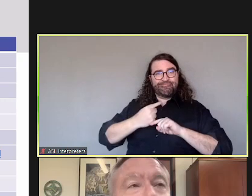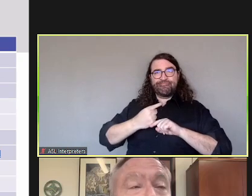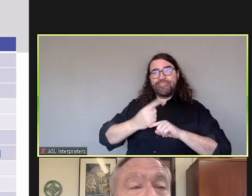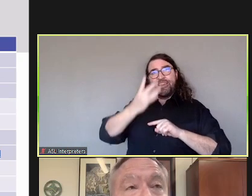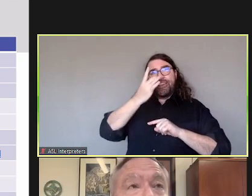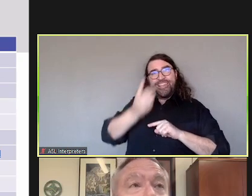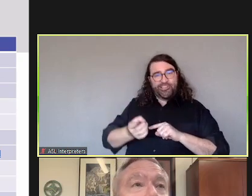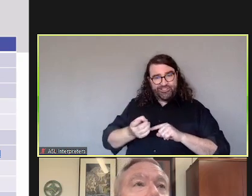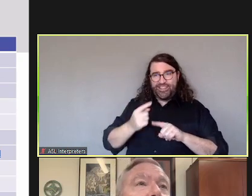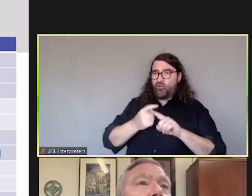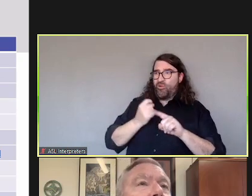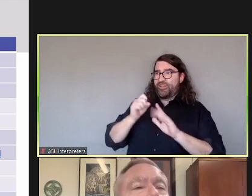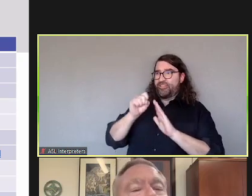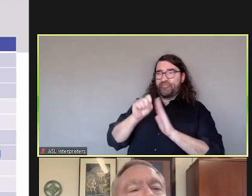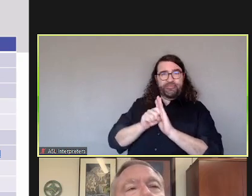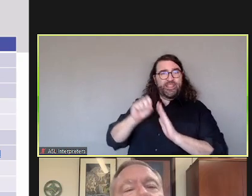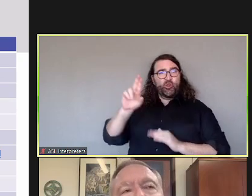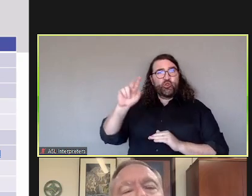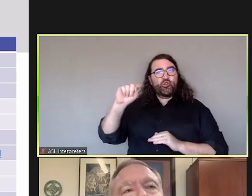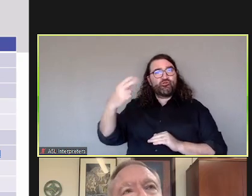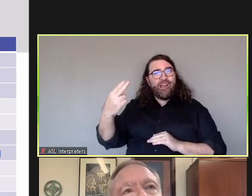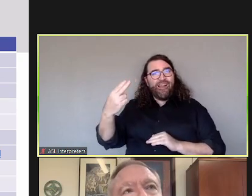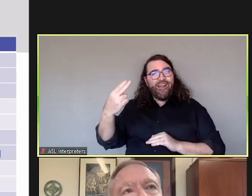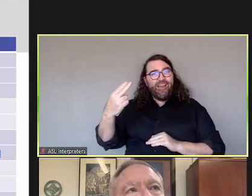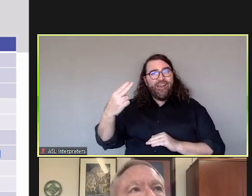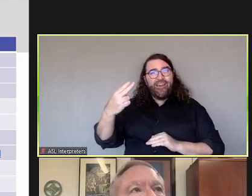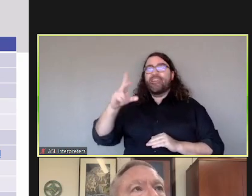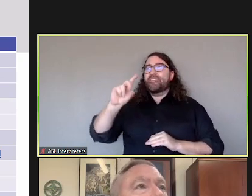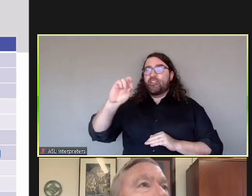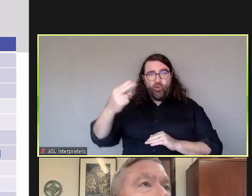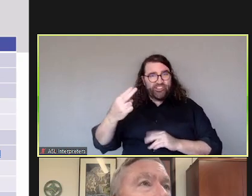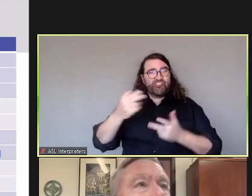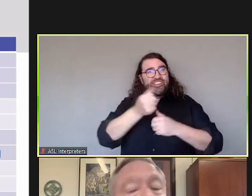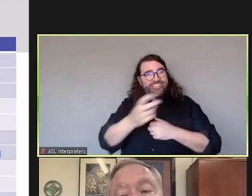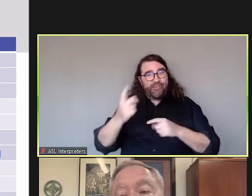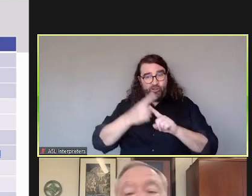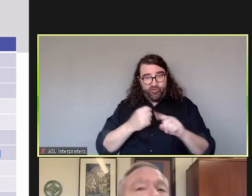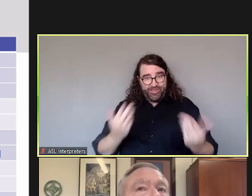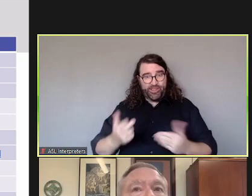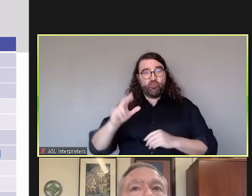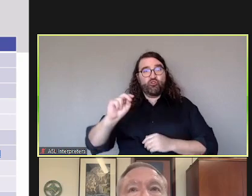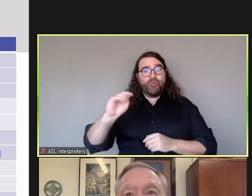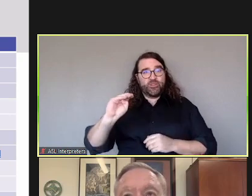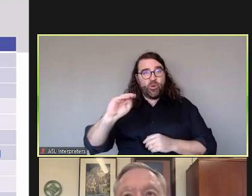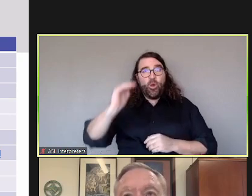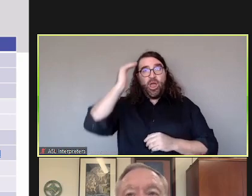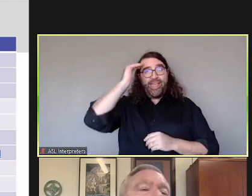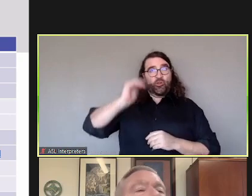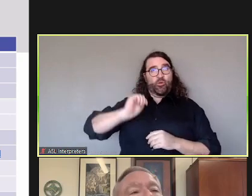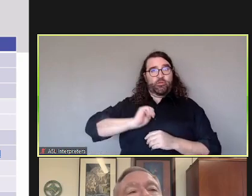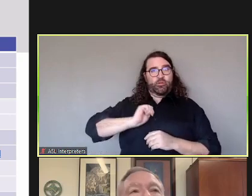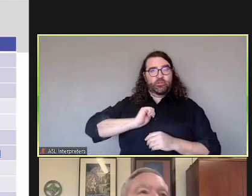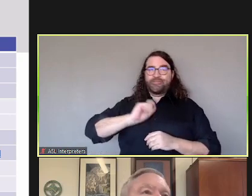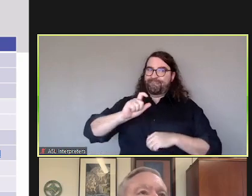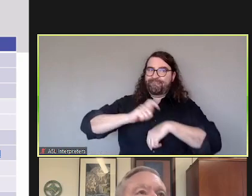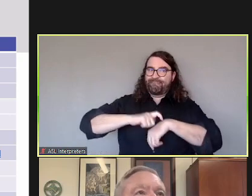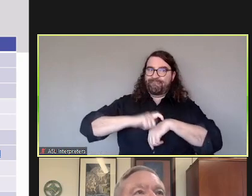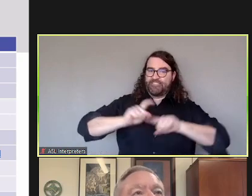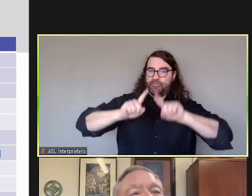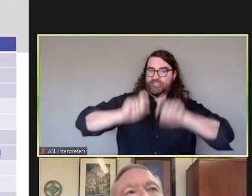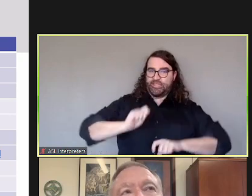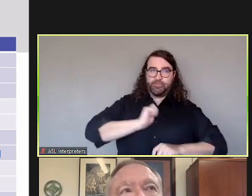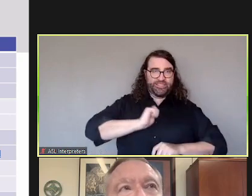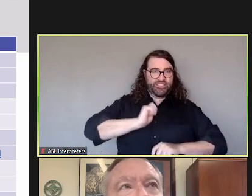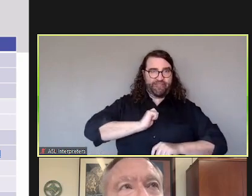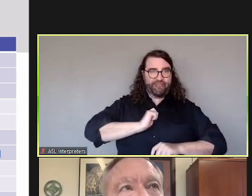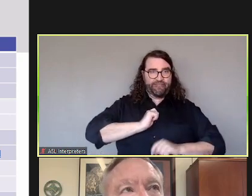a Utah Department of Health and several from DOH. I knew, hey, I needed to test myself, read the instructions,